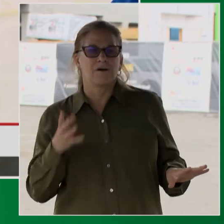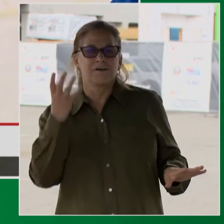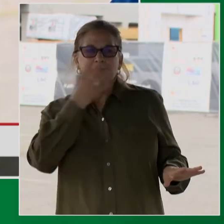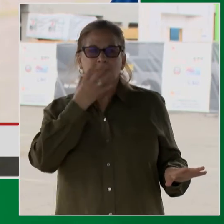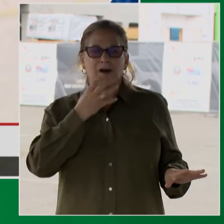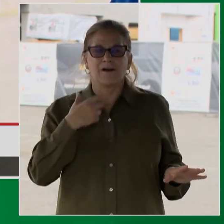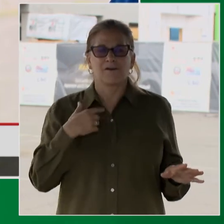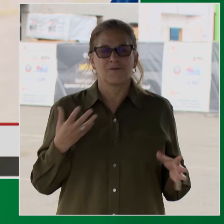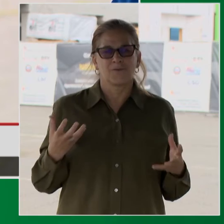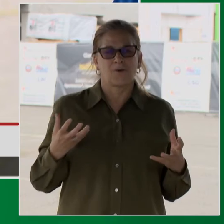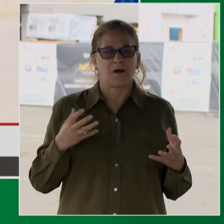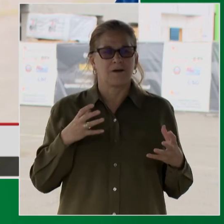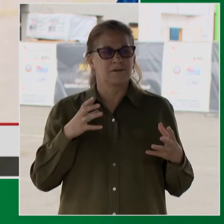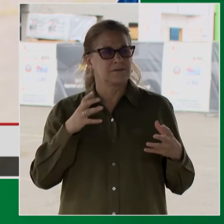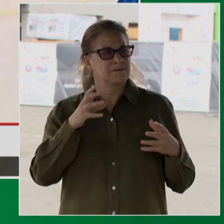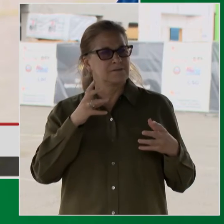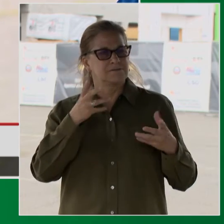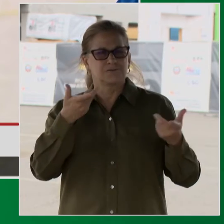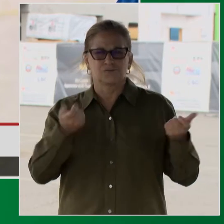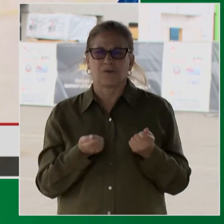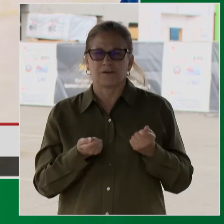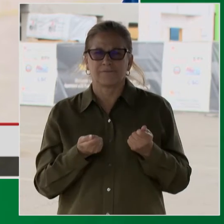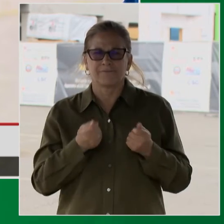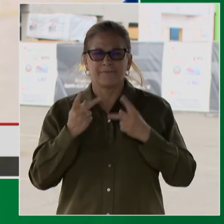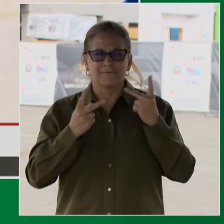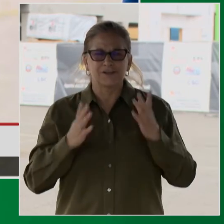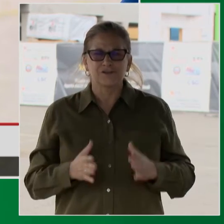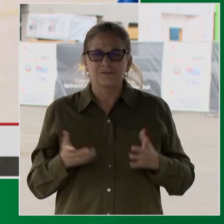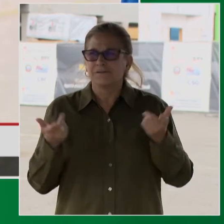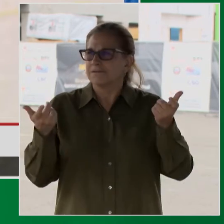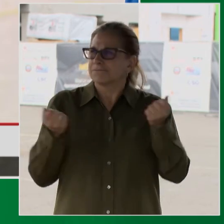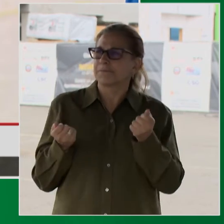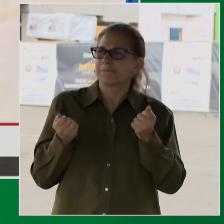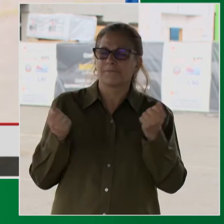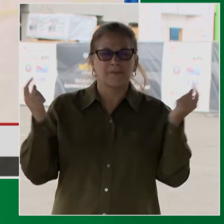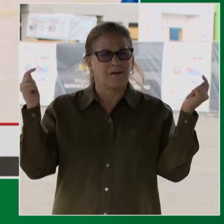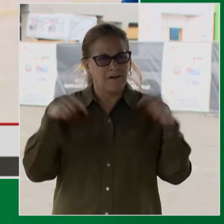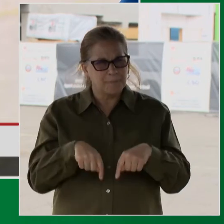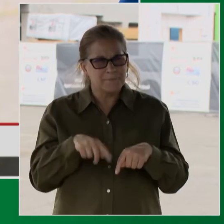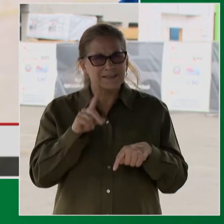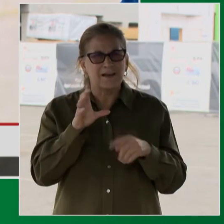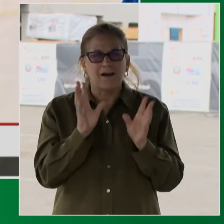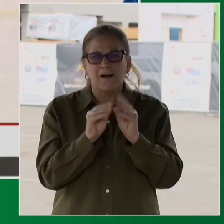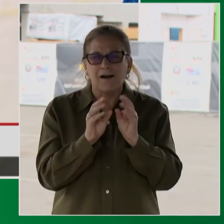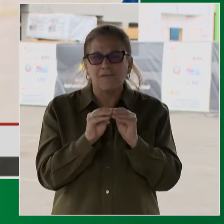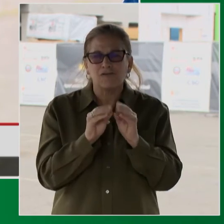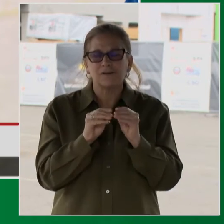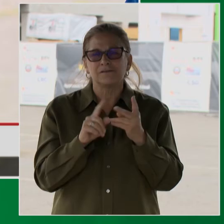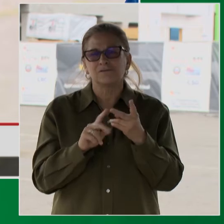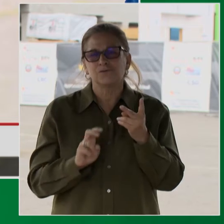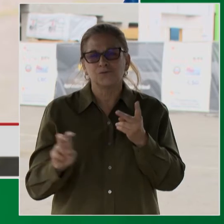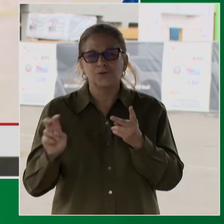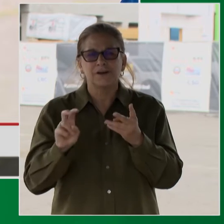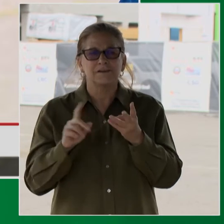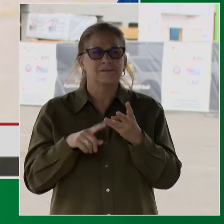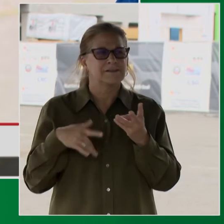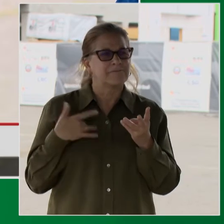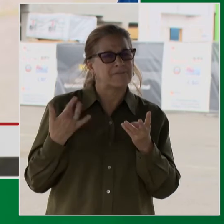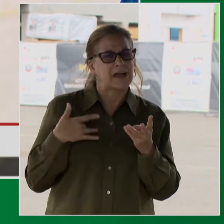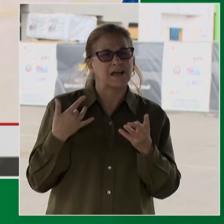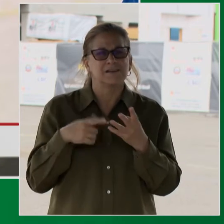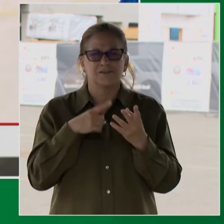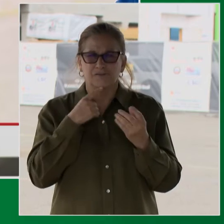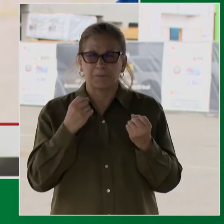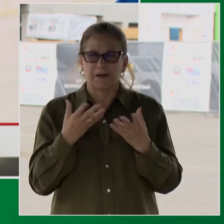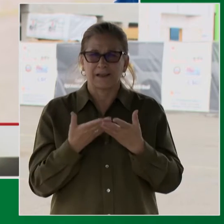Savangale. Attract visitors to DC. That means conferences, tourism, events, and the like. And so when we're thinking